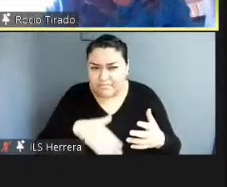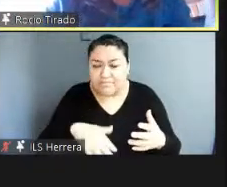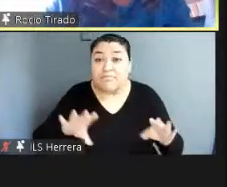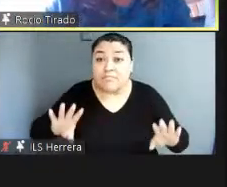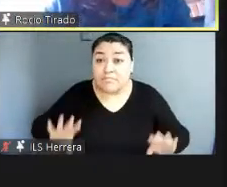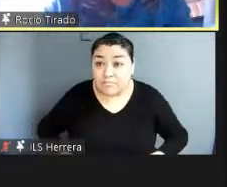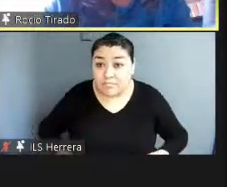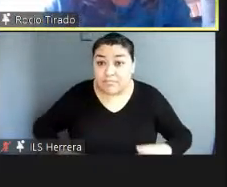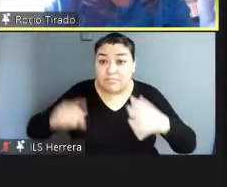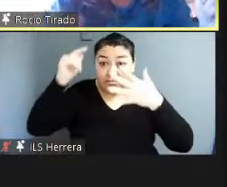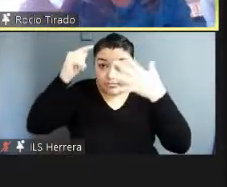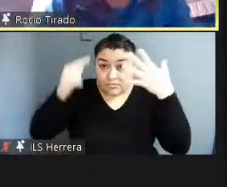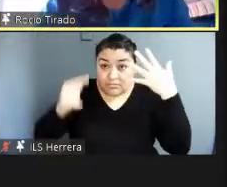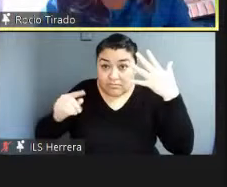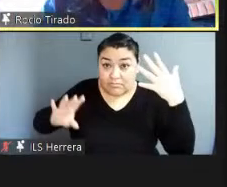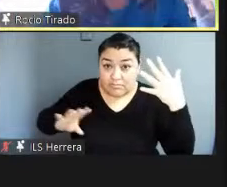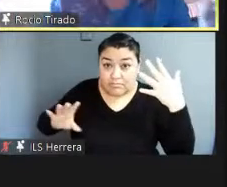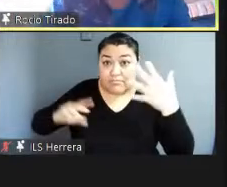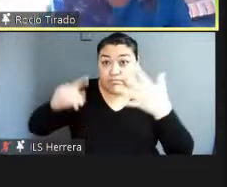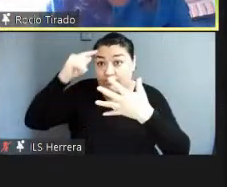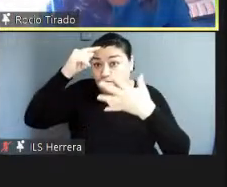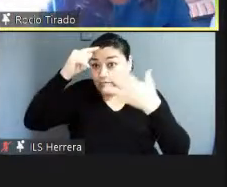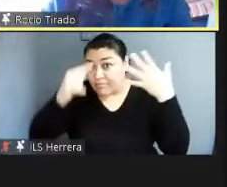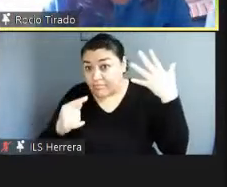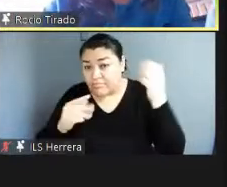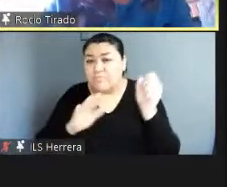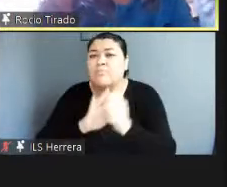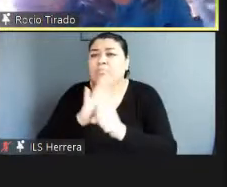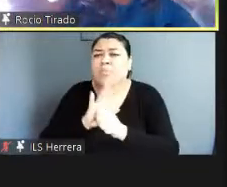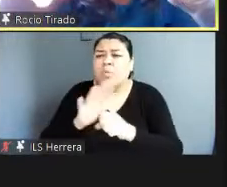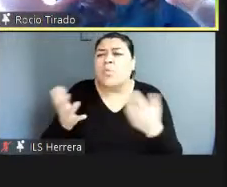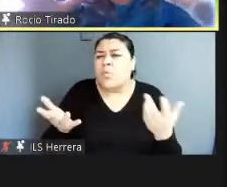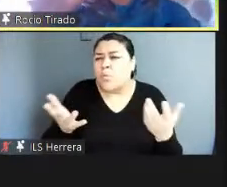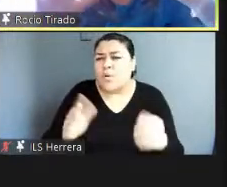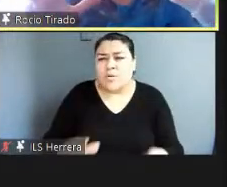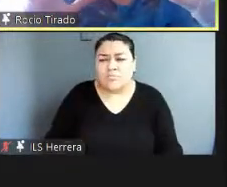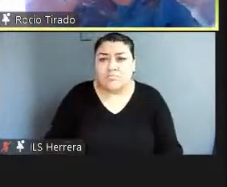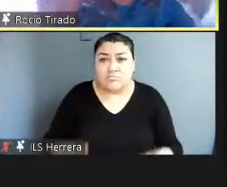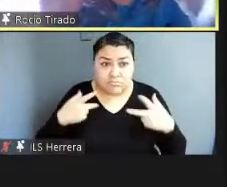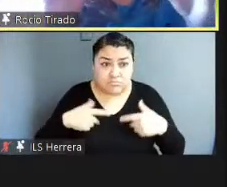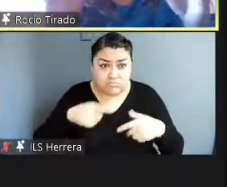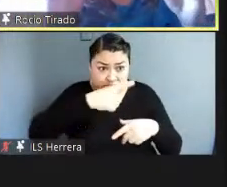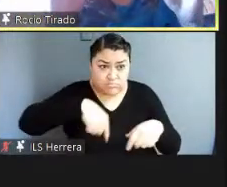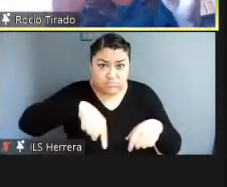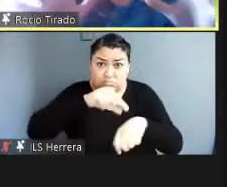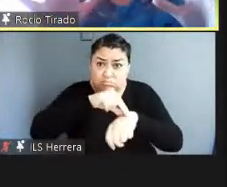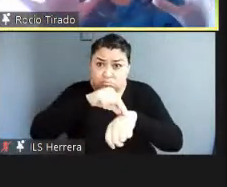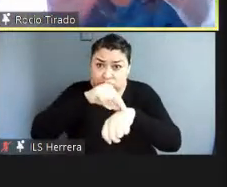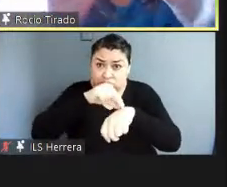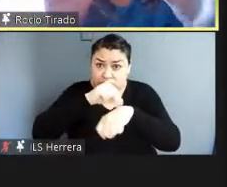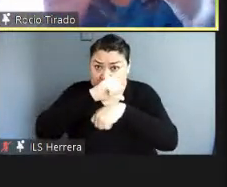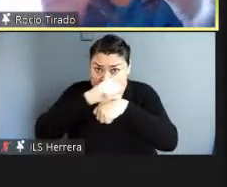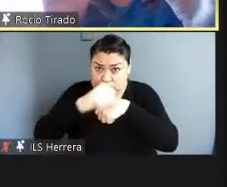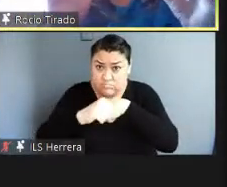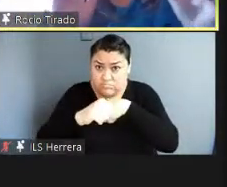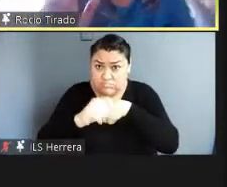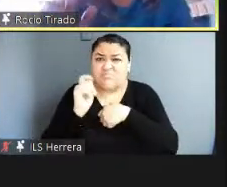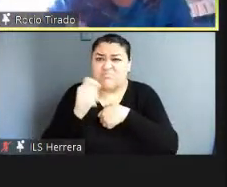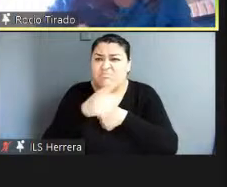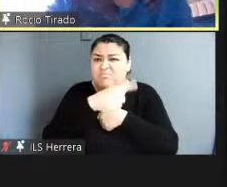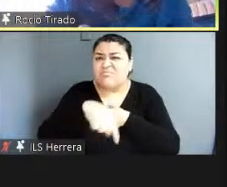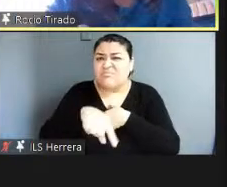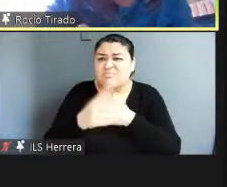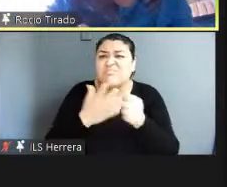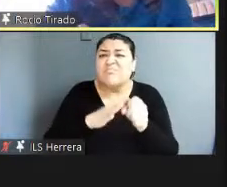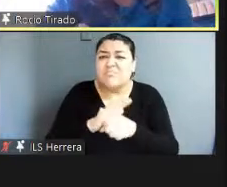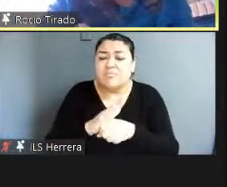is the purpose of competencies in the training of physicians in general? I think it is important to